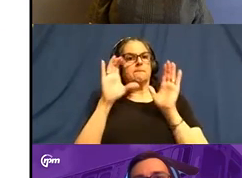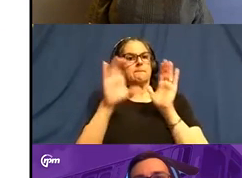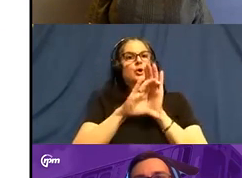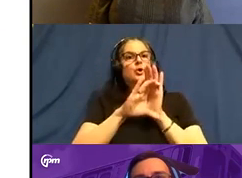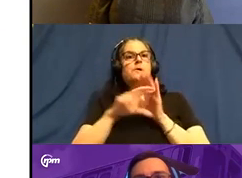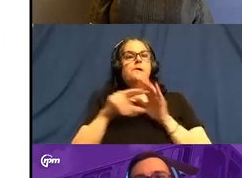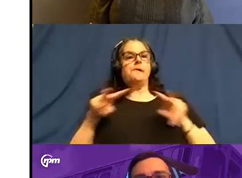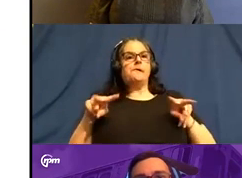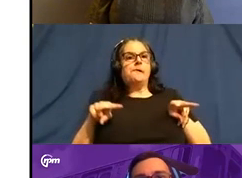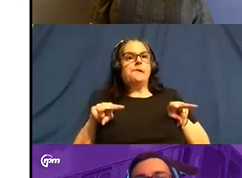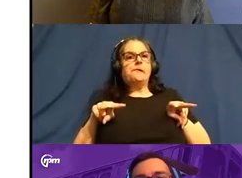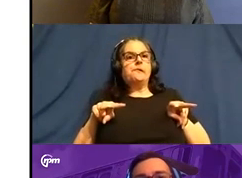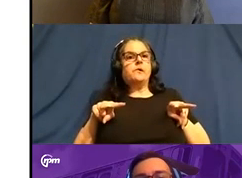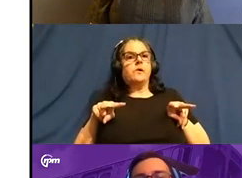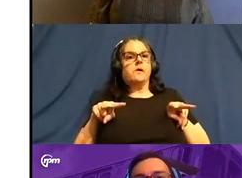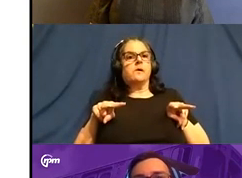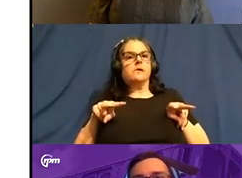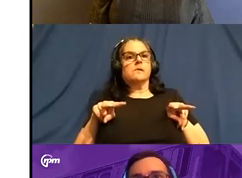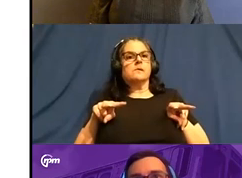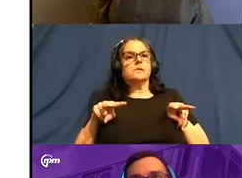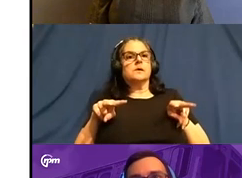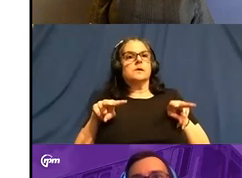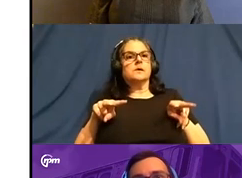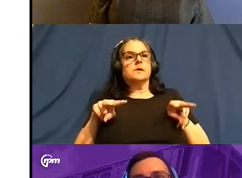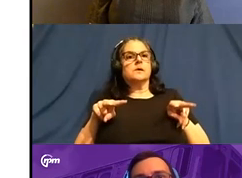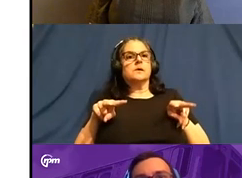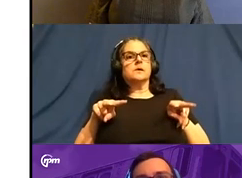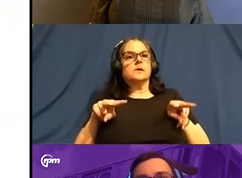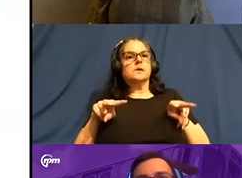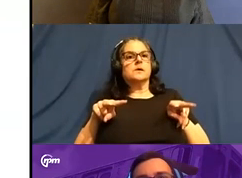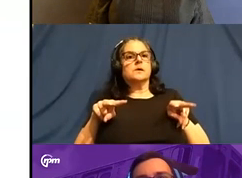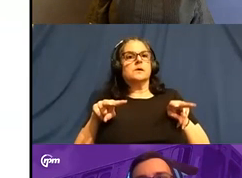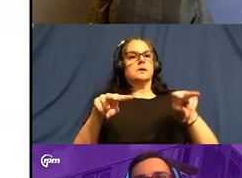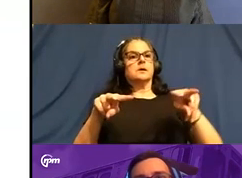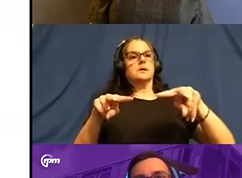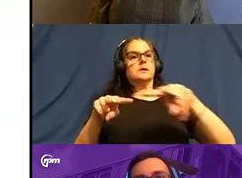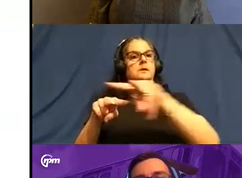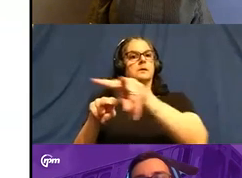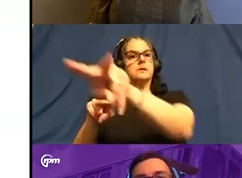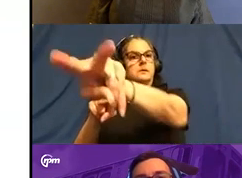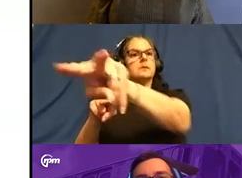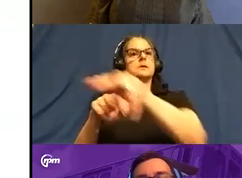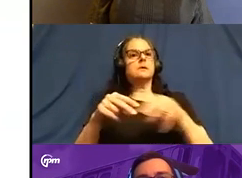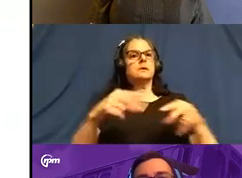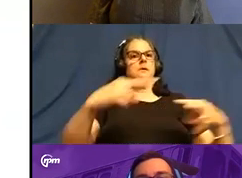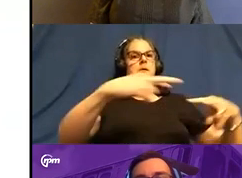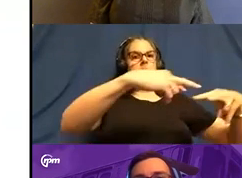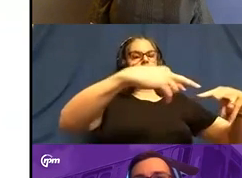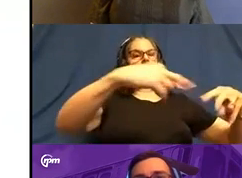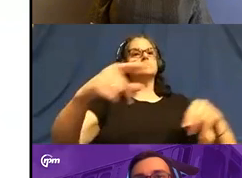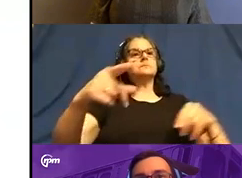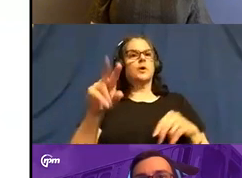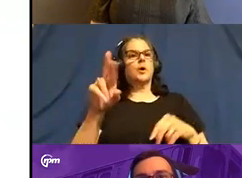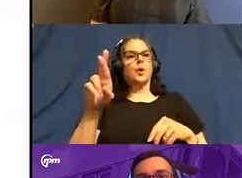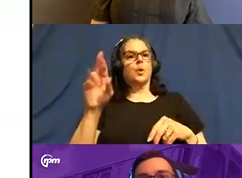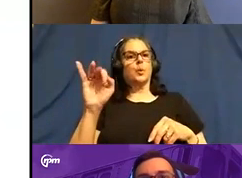rails is installed so that you can move from one track to the next. So in addition to the rails, there's also electric power work that